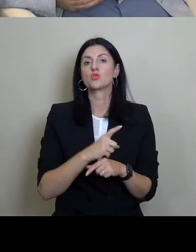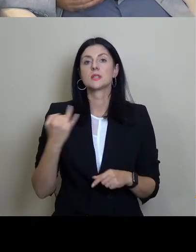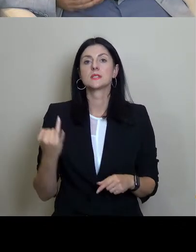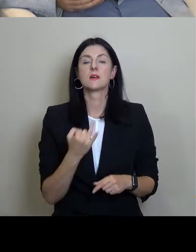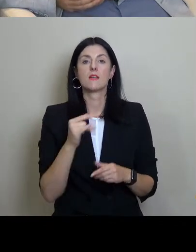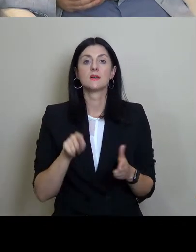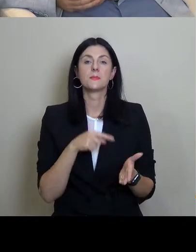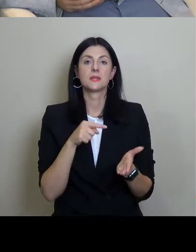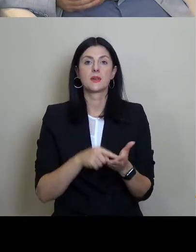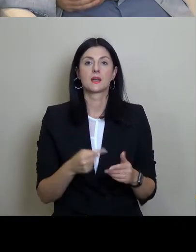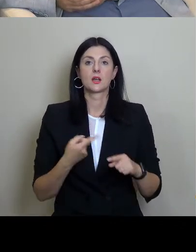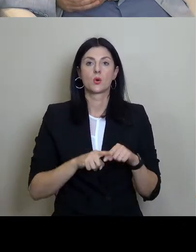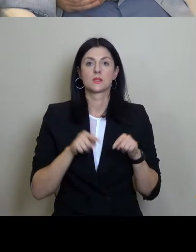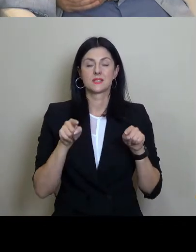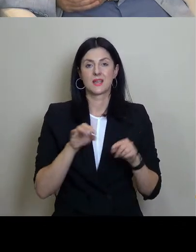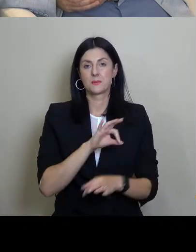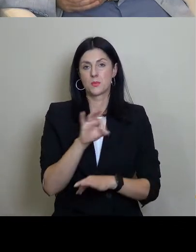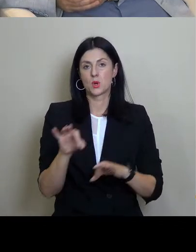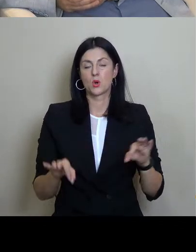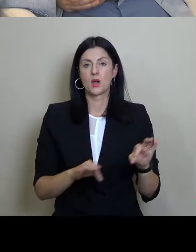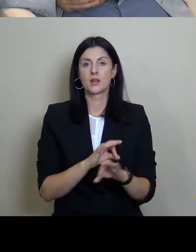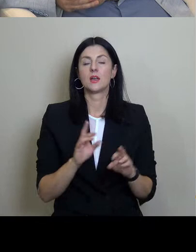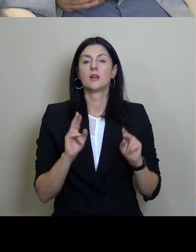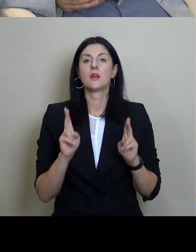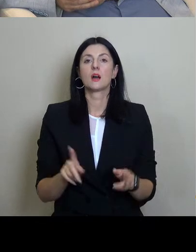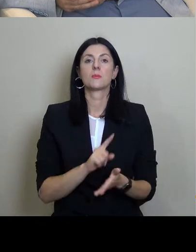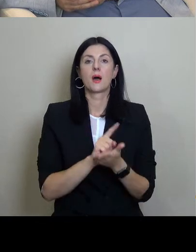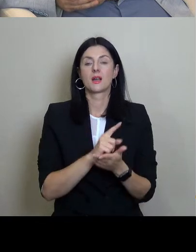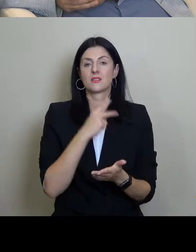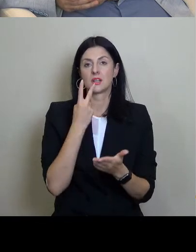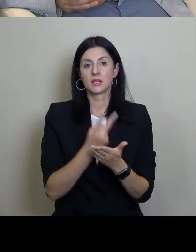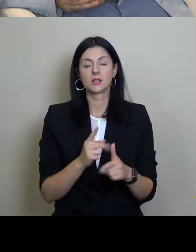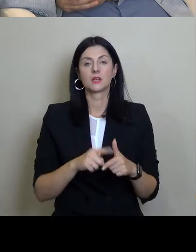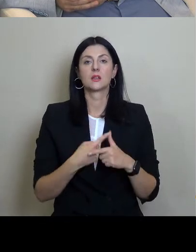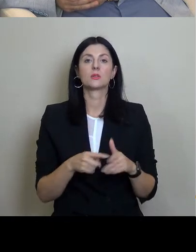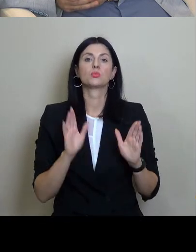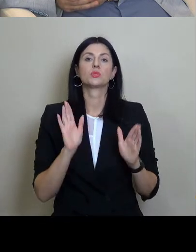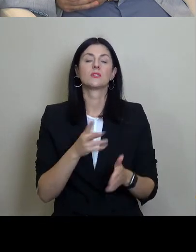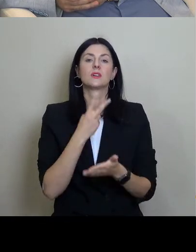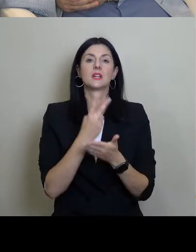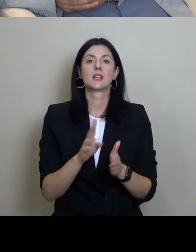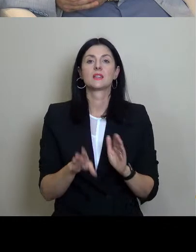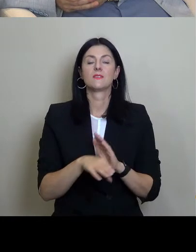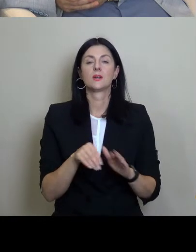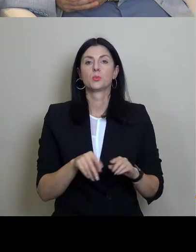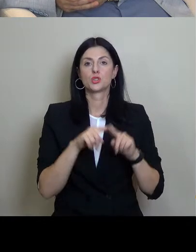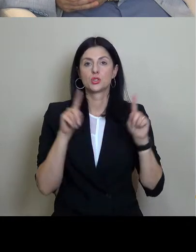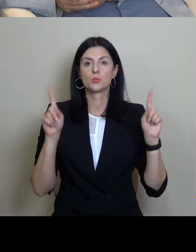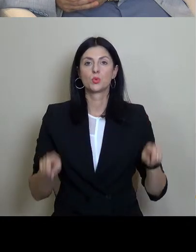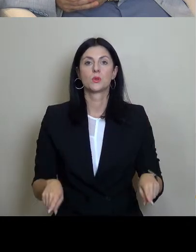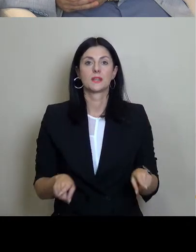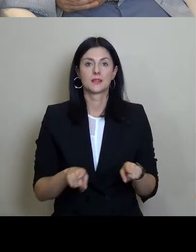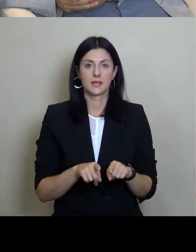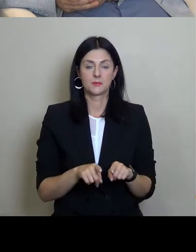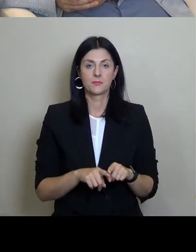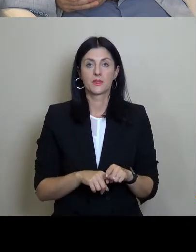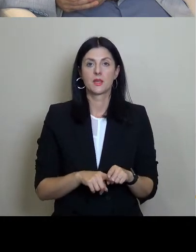the yellow candidate. So this this draft of the ballot,